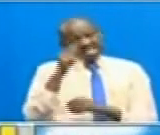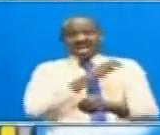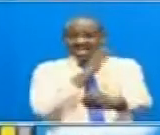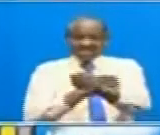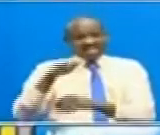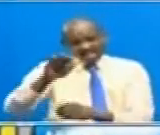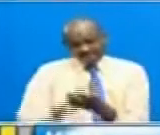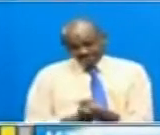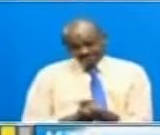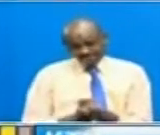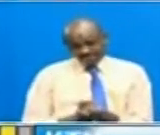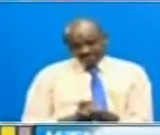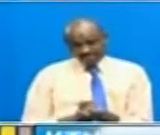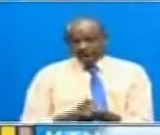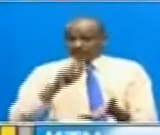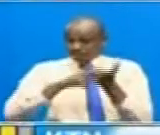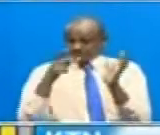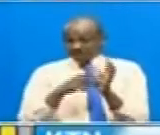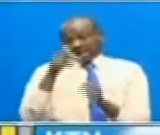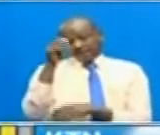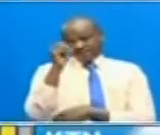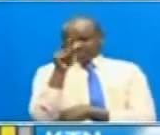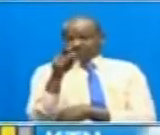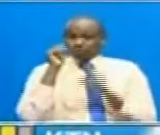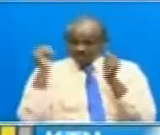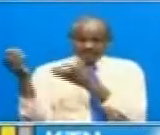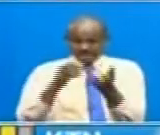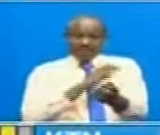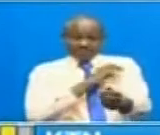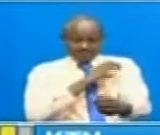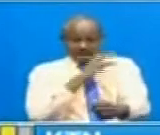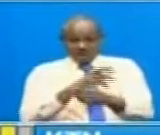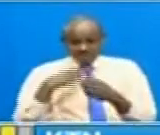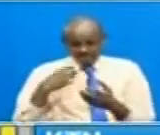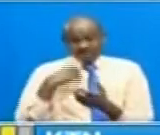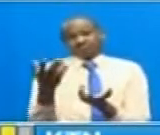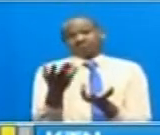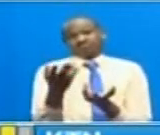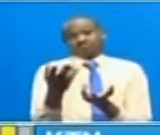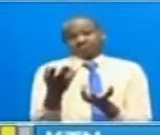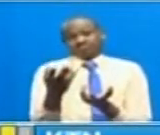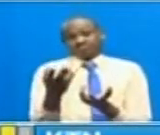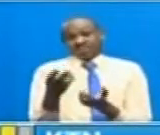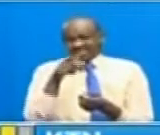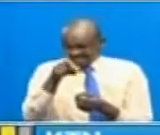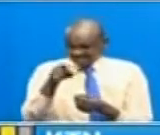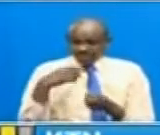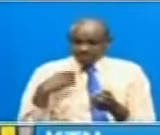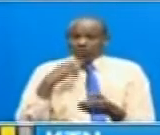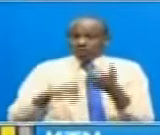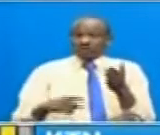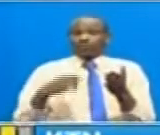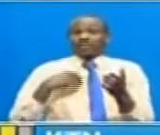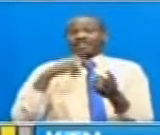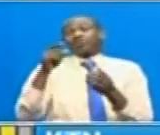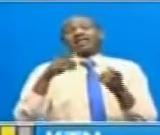mix. So a project like AMU, which is going to bring power at 7.8 US cents per kilowatt hour, the multiplier impact it's going to have